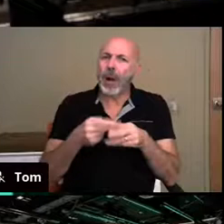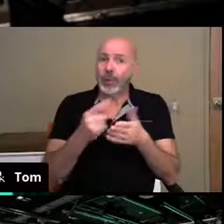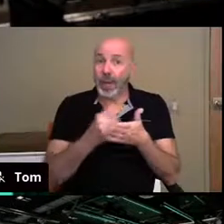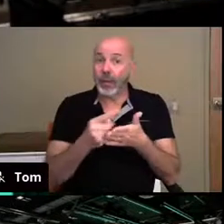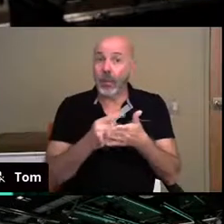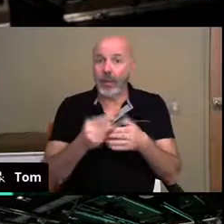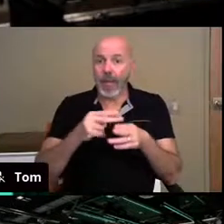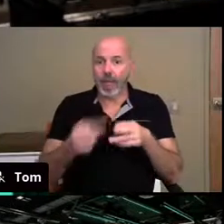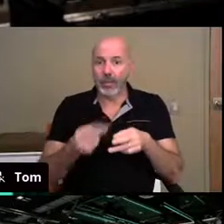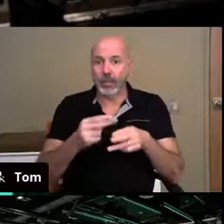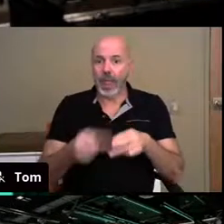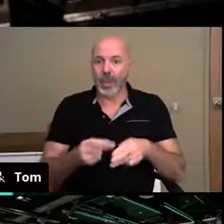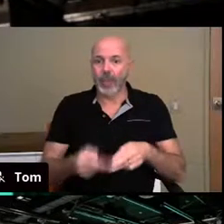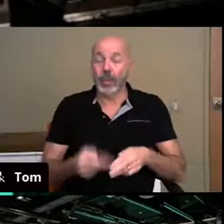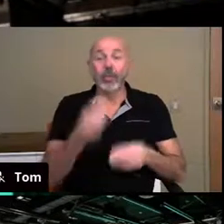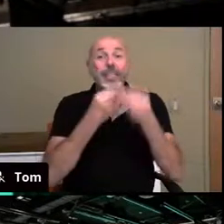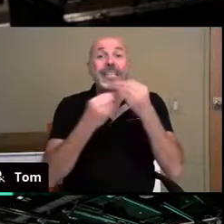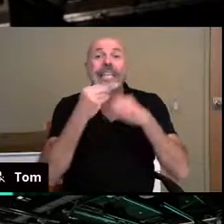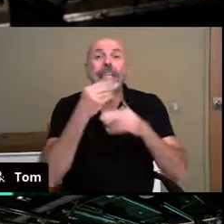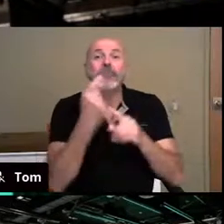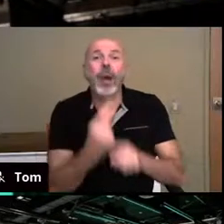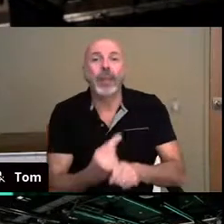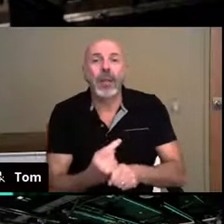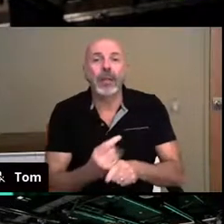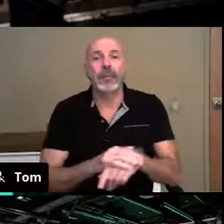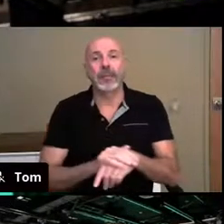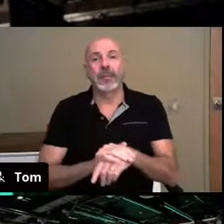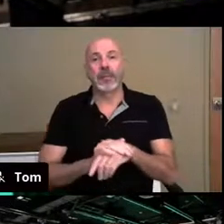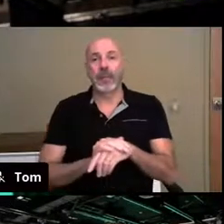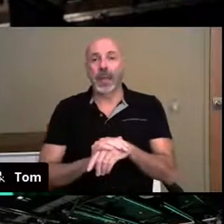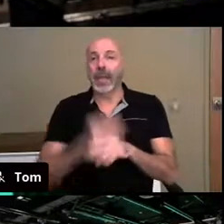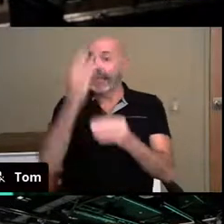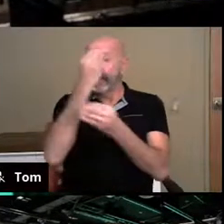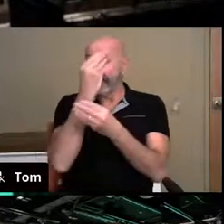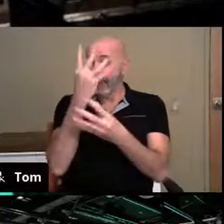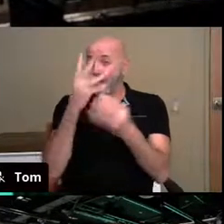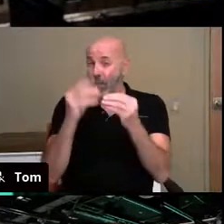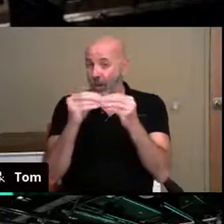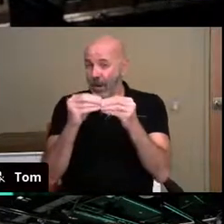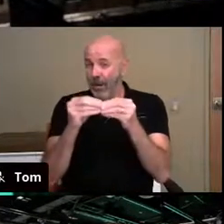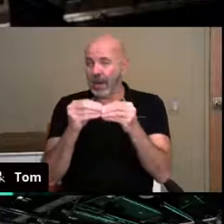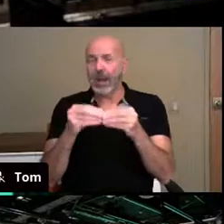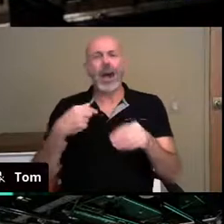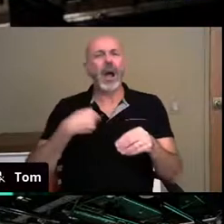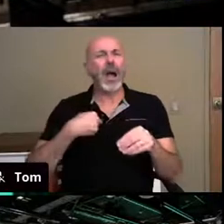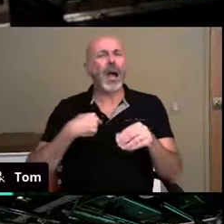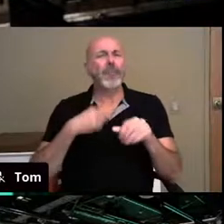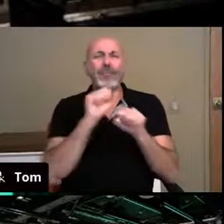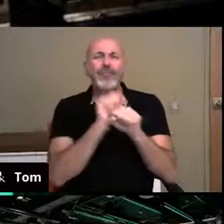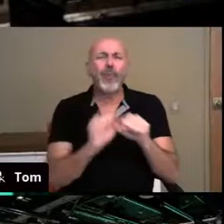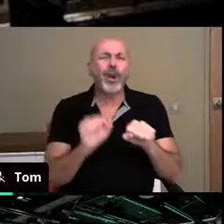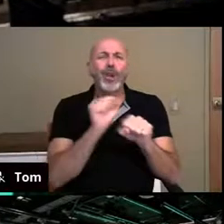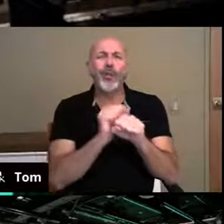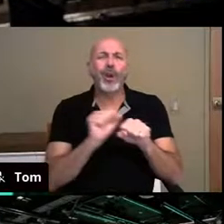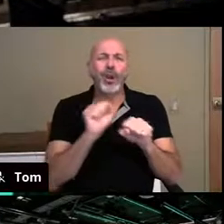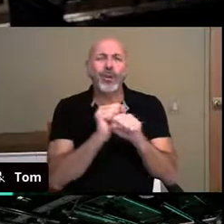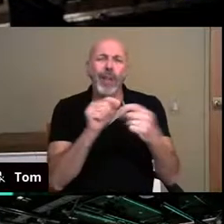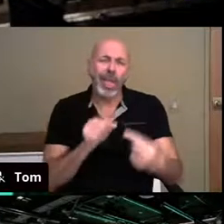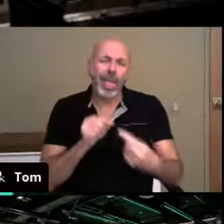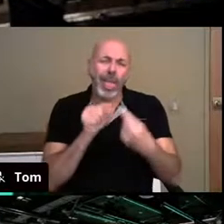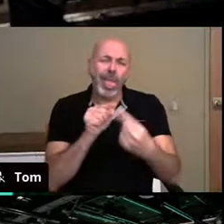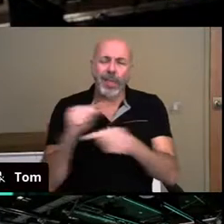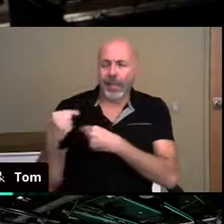week. Wow. And to give you a little bit more information, I've been working on this for a long time, and I've seen this